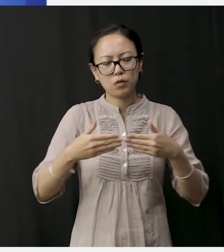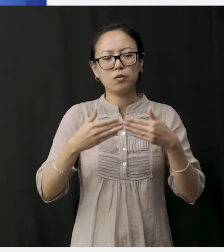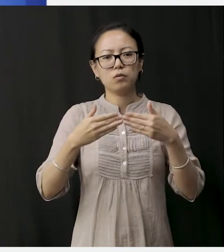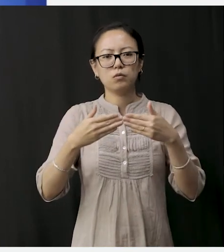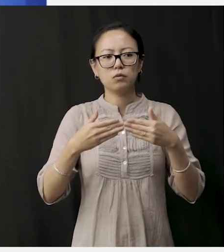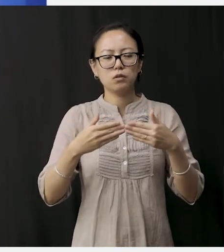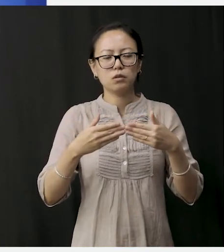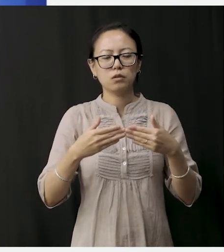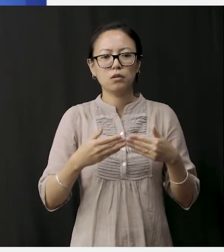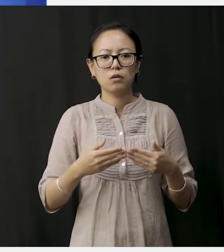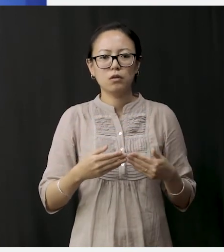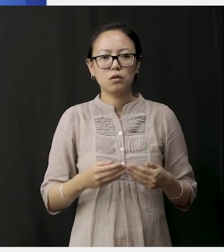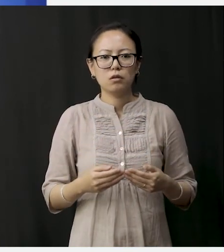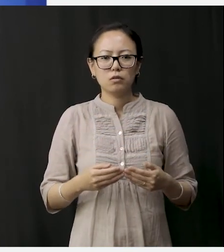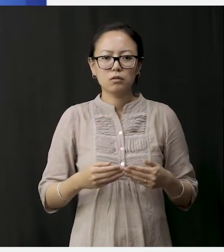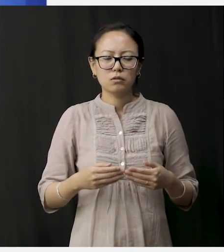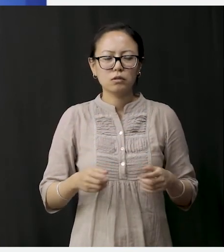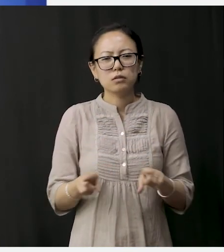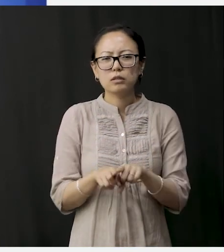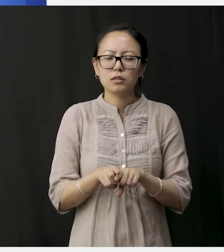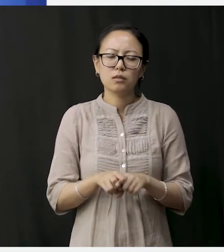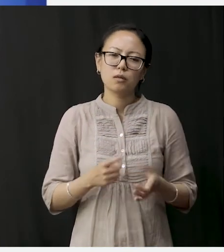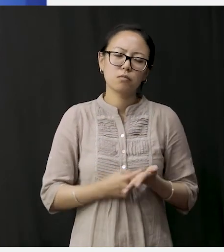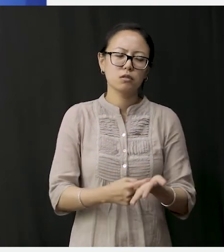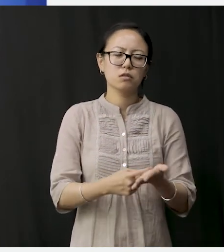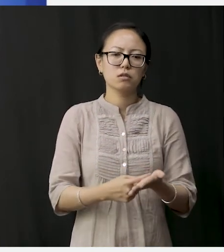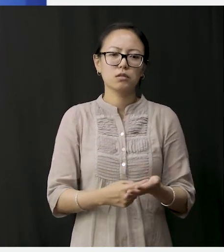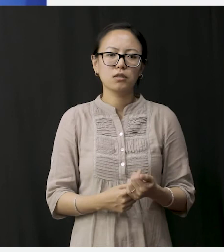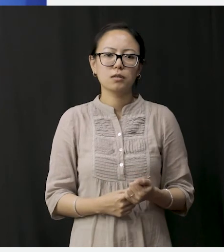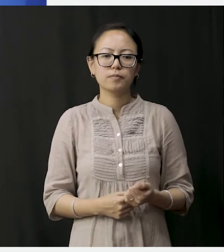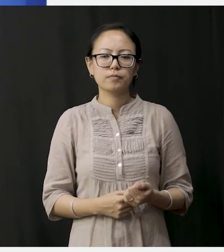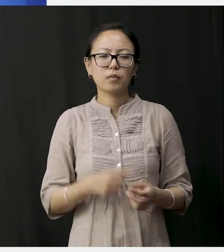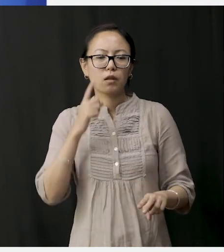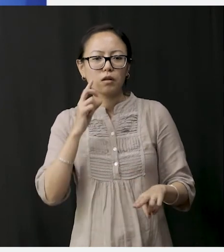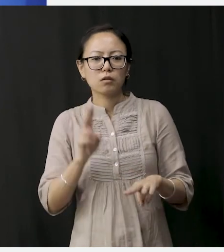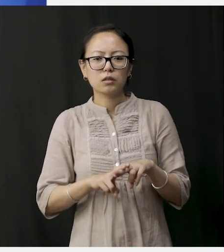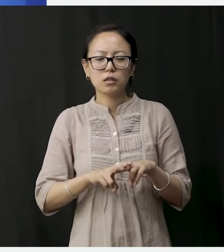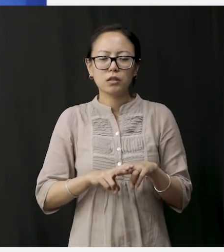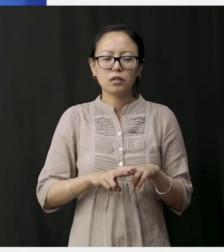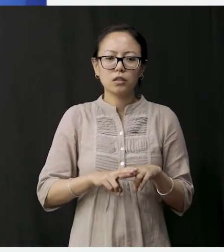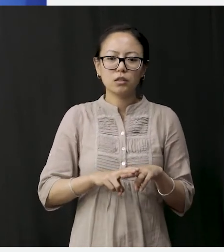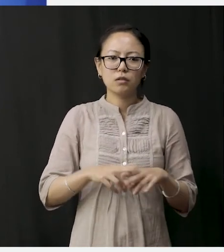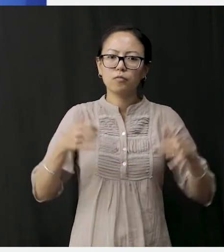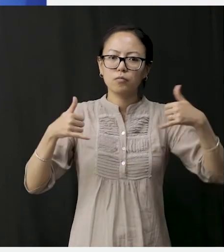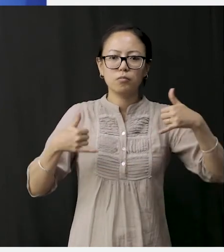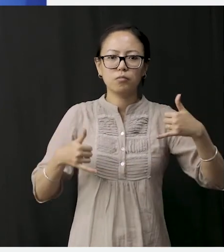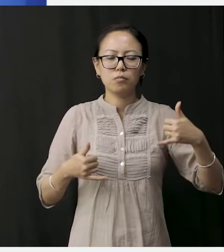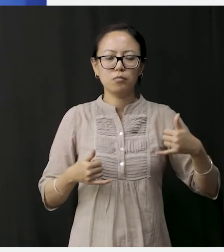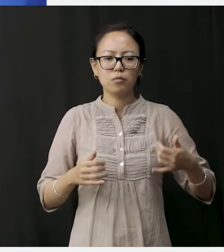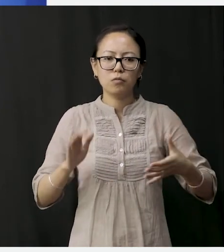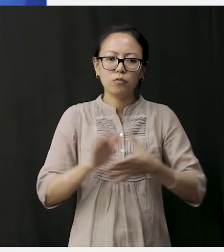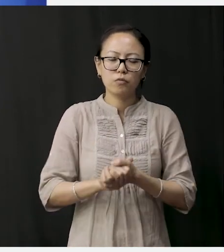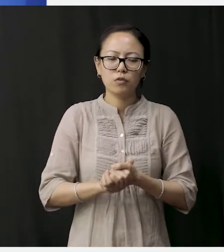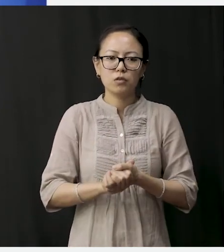thing about a game, that whenever you are playing with your friends in a game, you should not fight, you should not quarrel, but